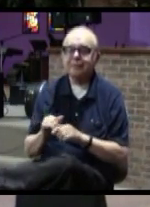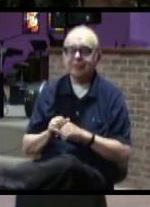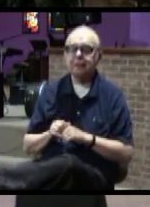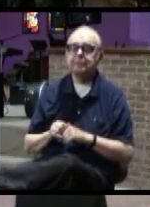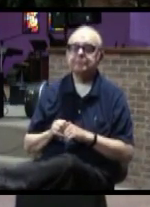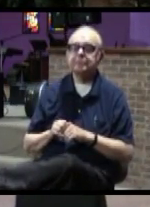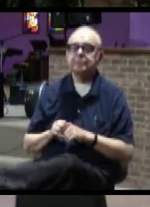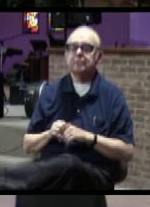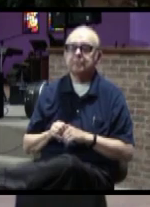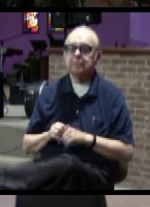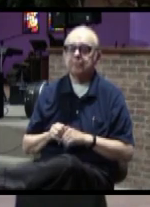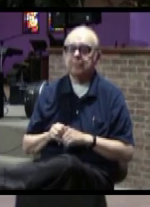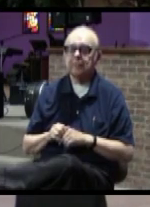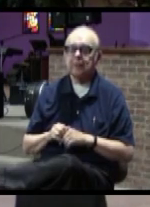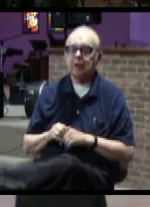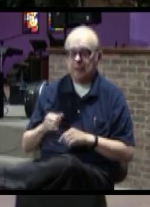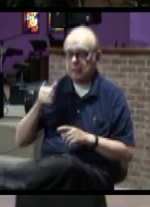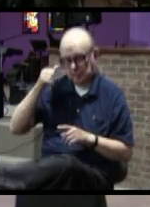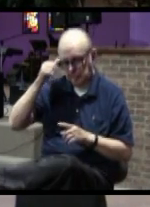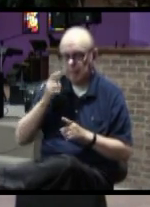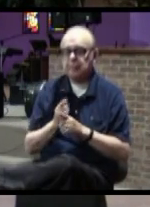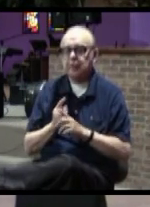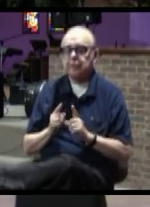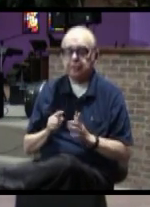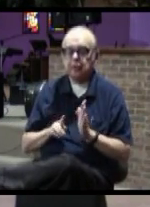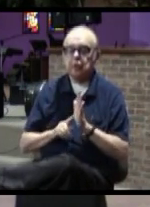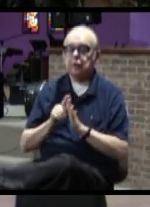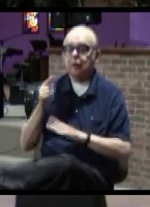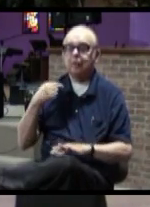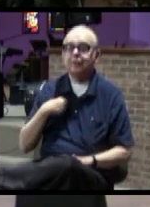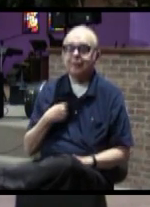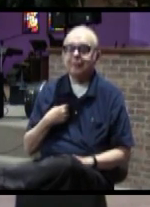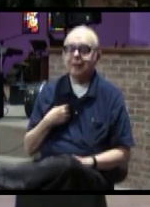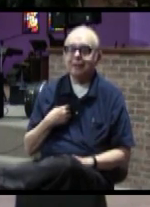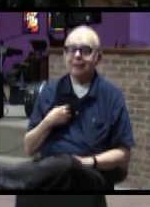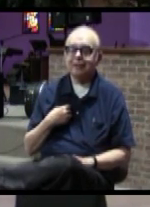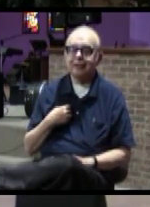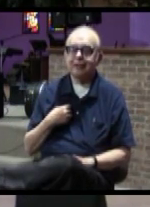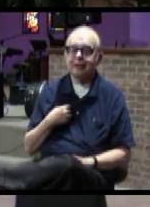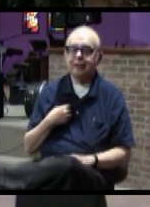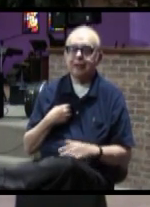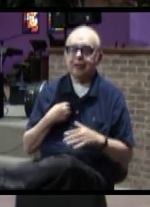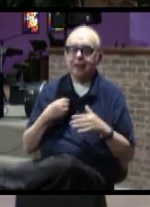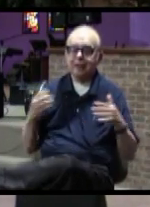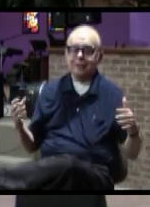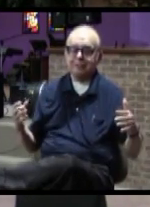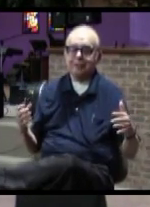uncommon. He's taller than I am.